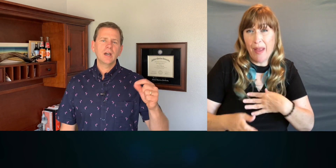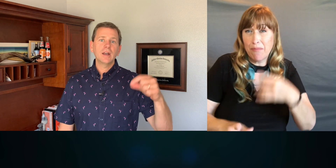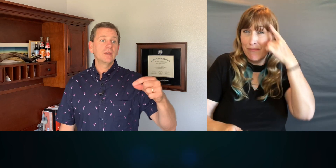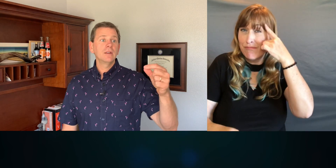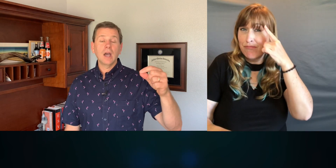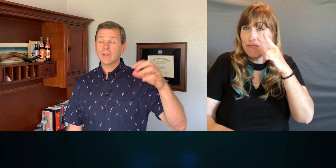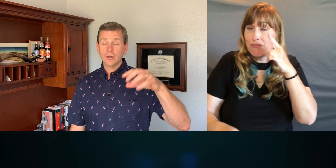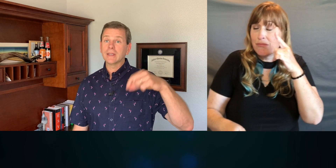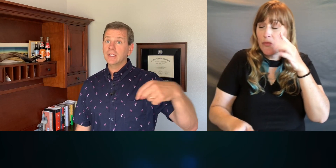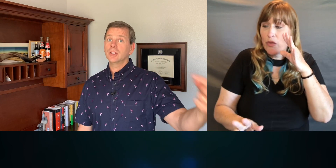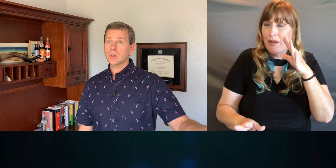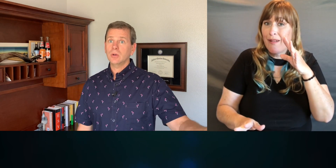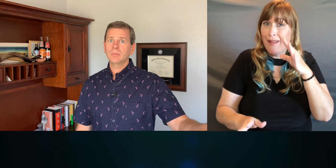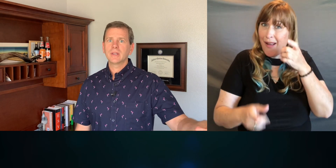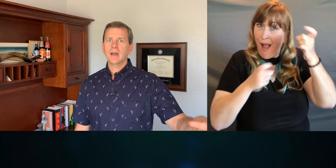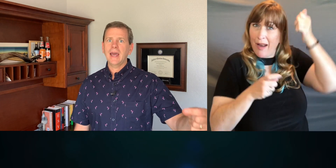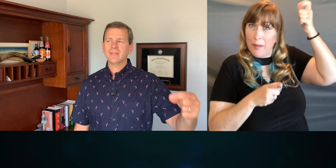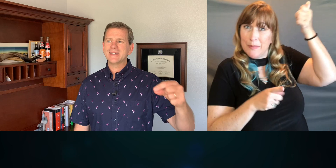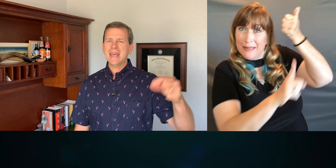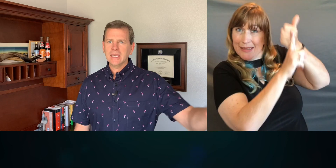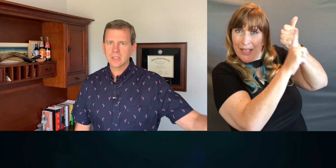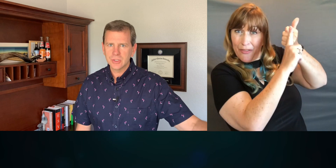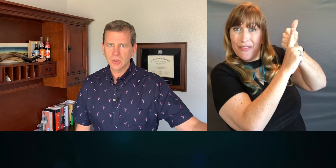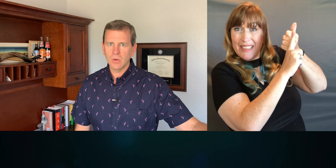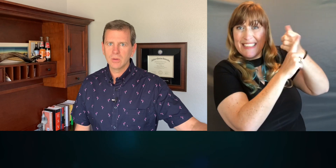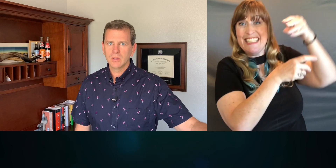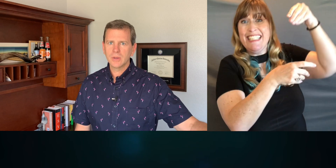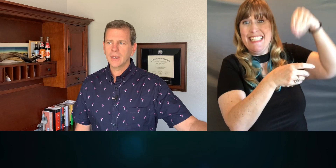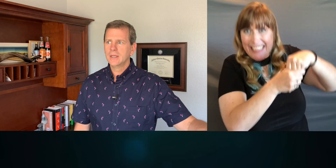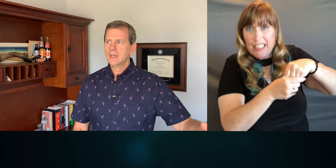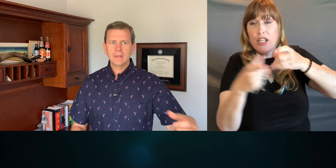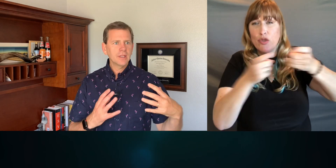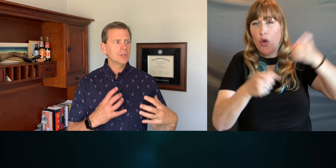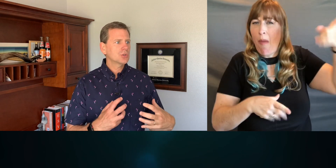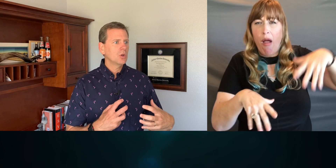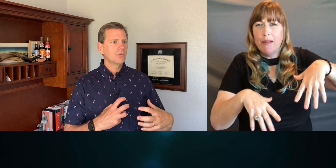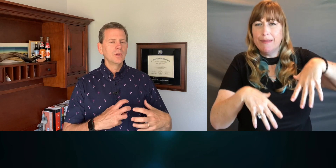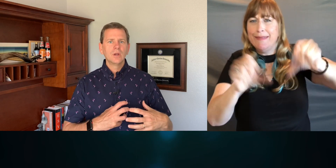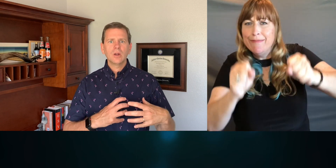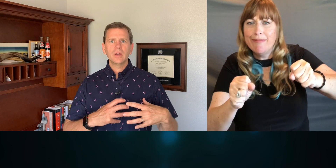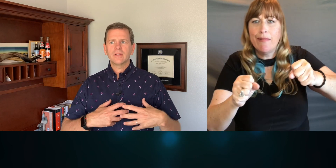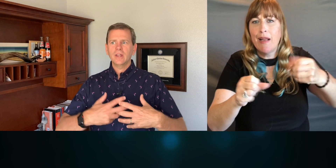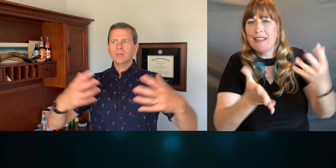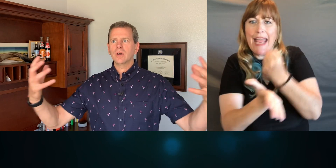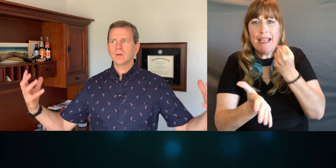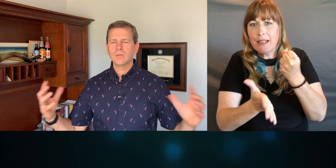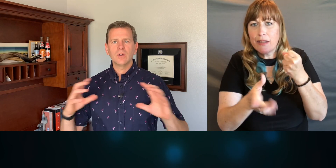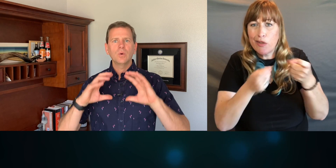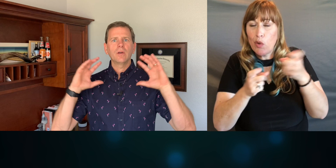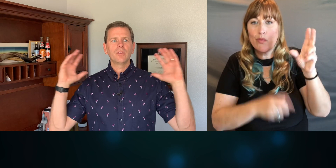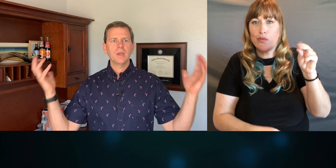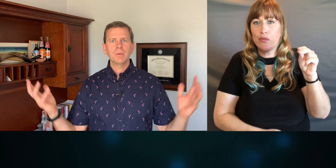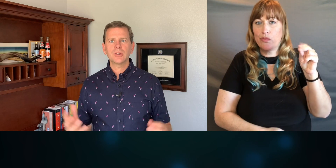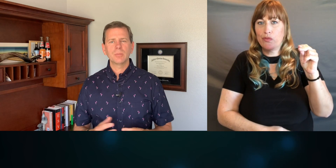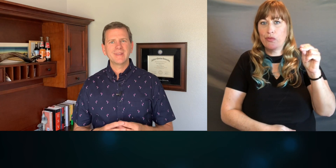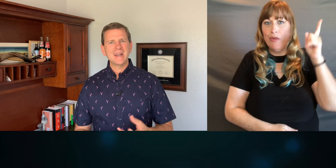respects, God is certainly in control, but God hasn't taken control. Okay, he's in control of, you know, in a sense